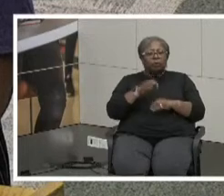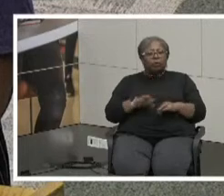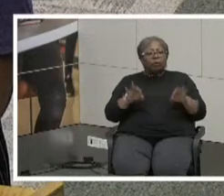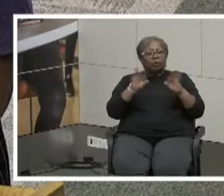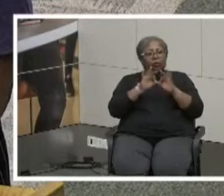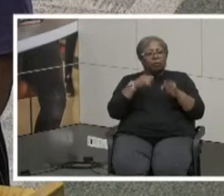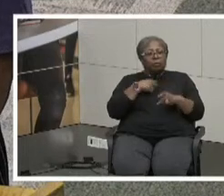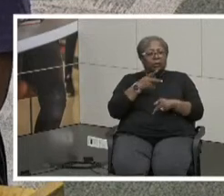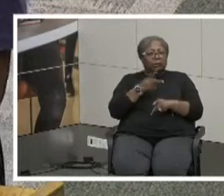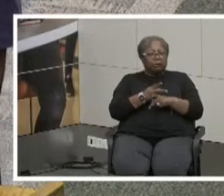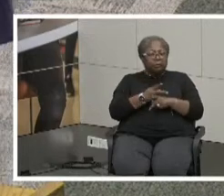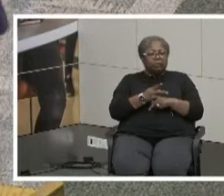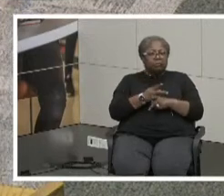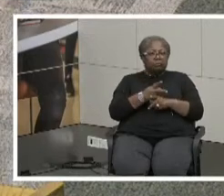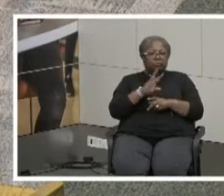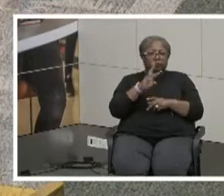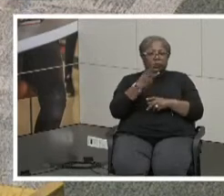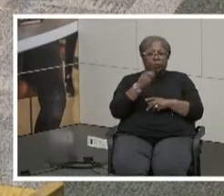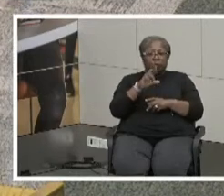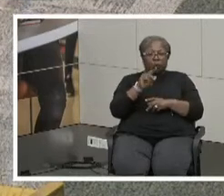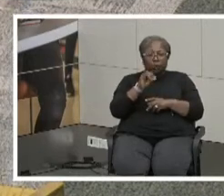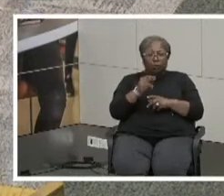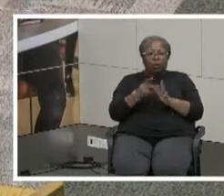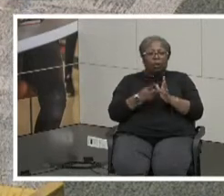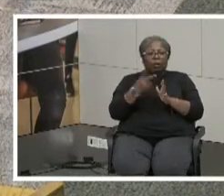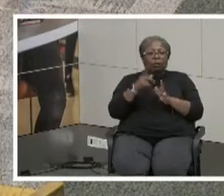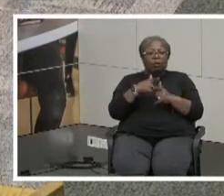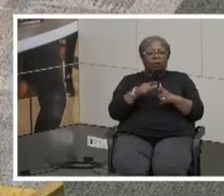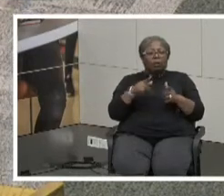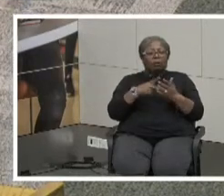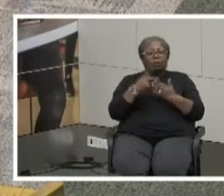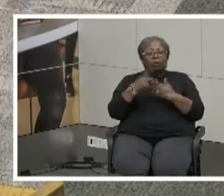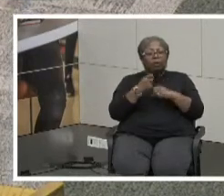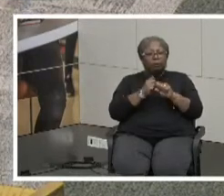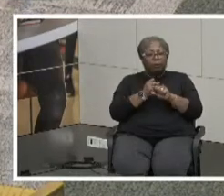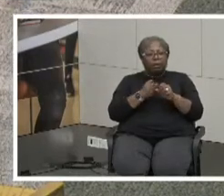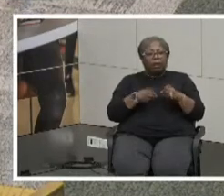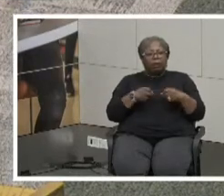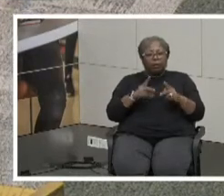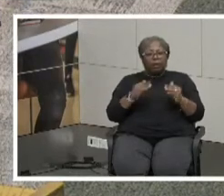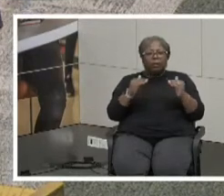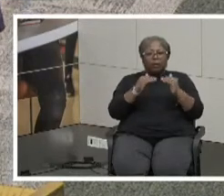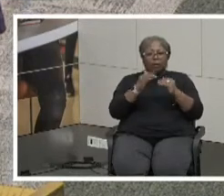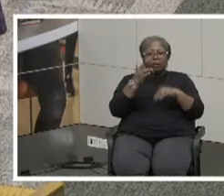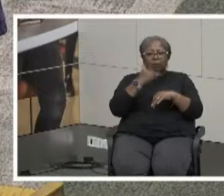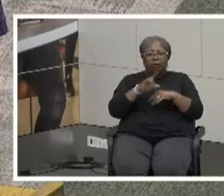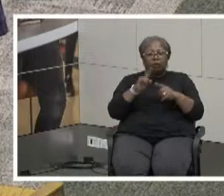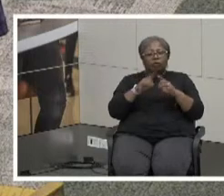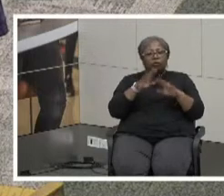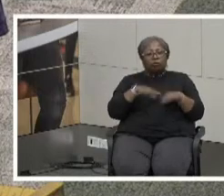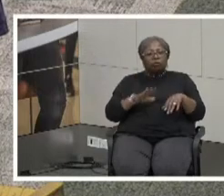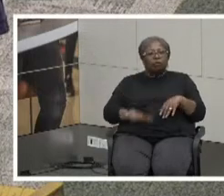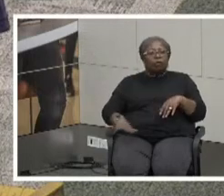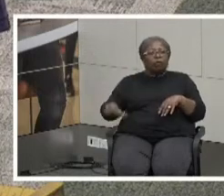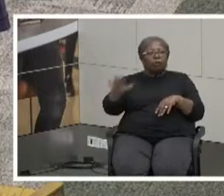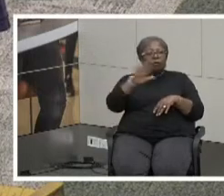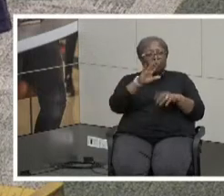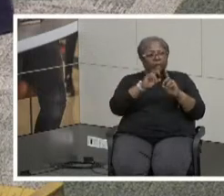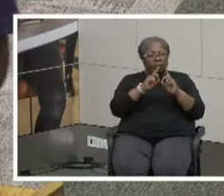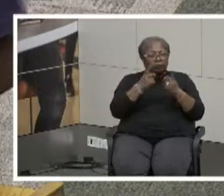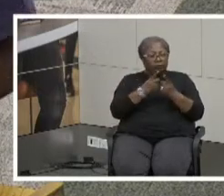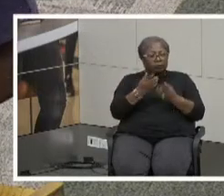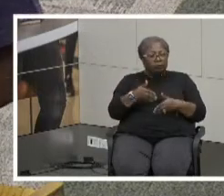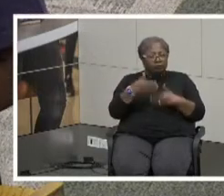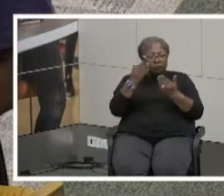me is maintaining the Integrity of Wharton's excellent dual language program and making the opportunity equally available to Children across the district the